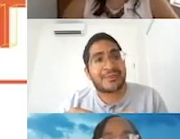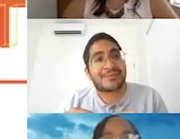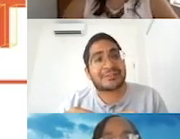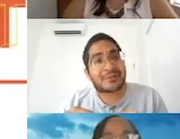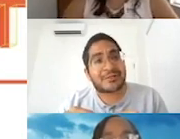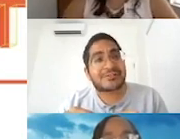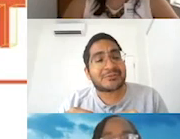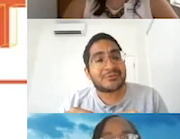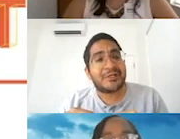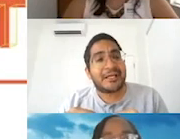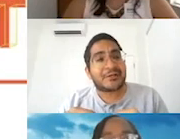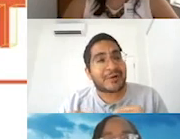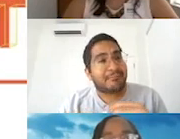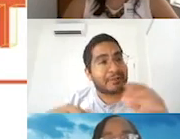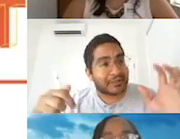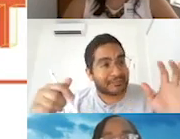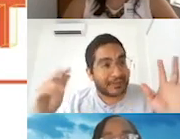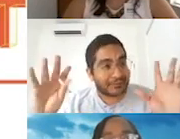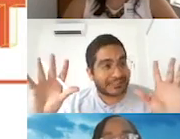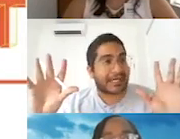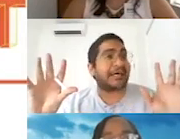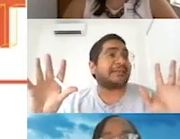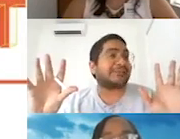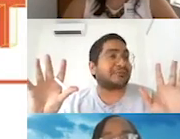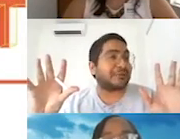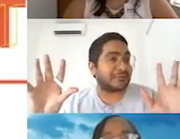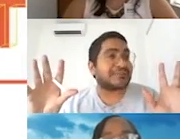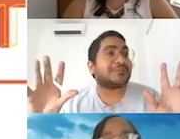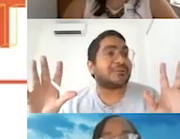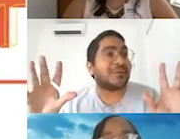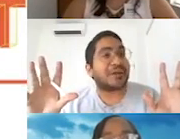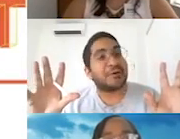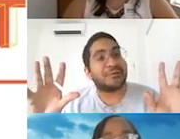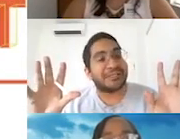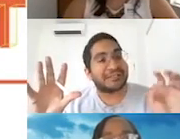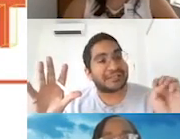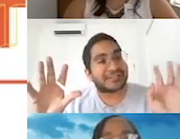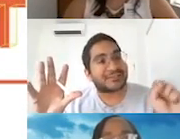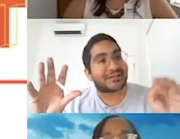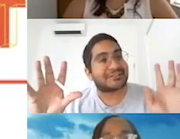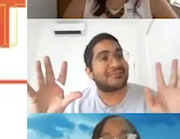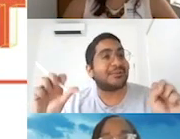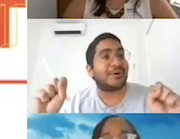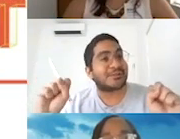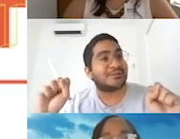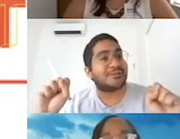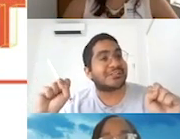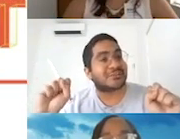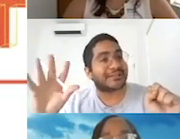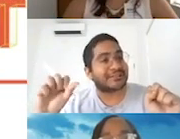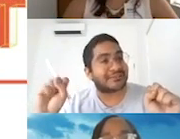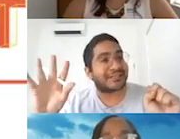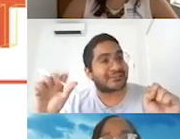And so we must learn to grapple with both sides of what we do, not only the constructive, but also